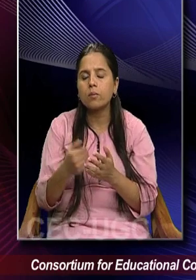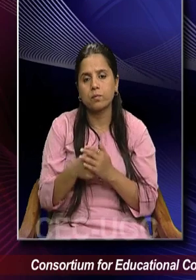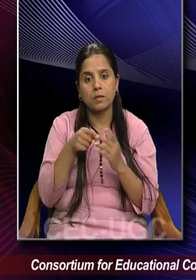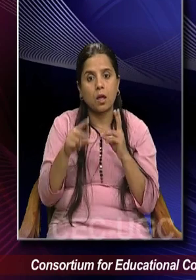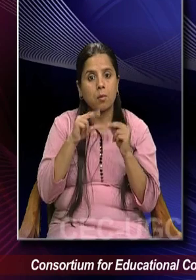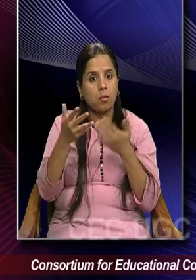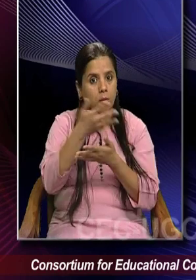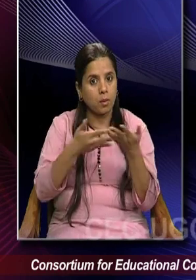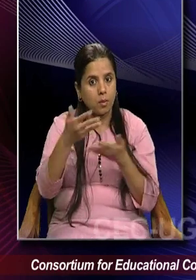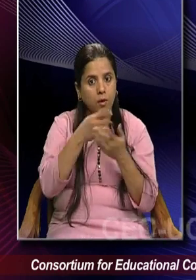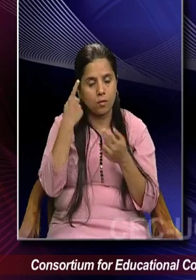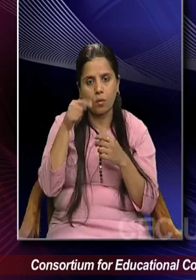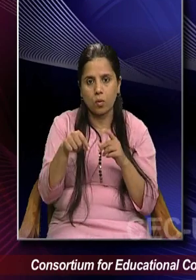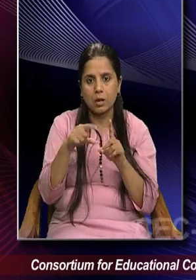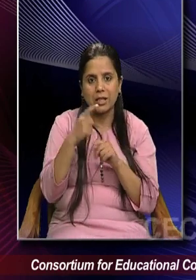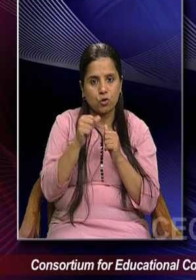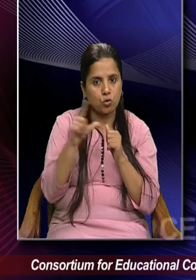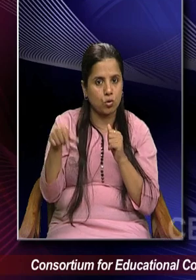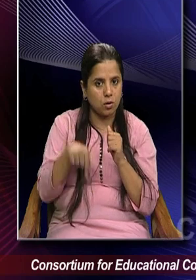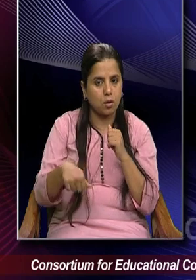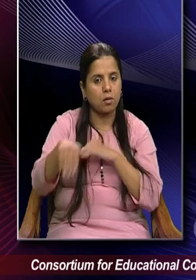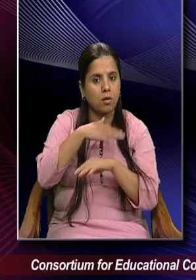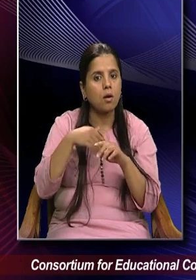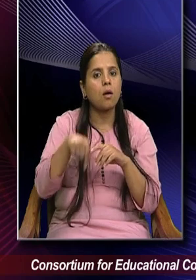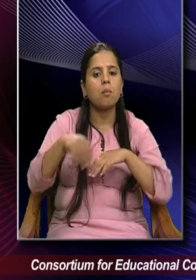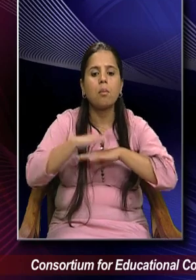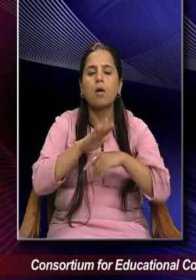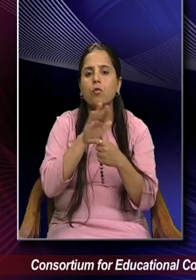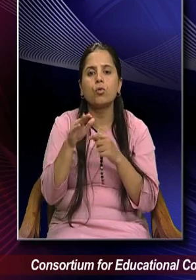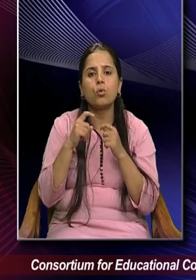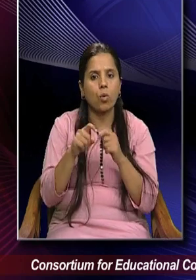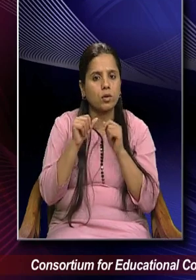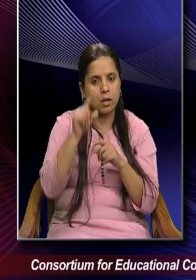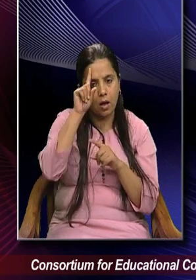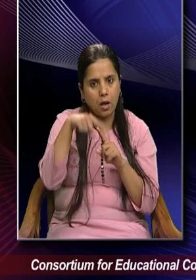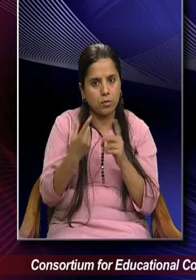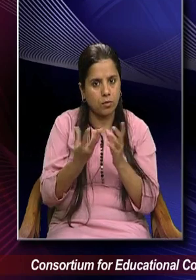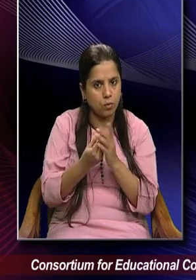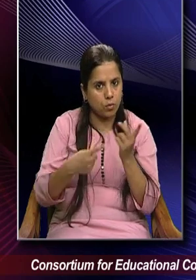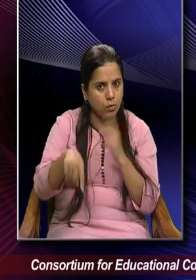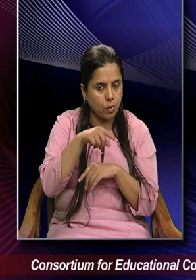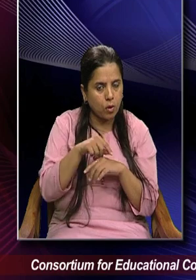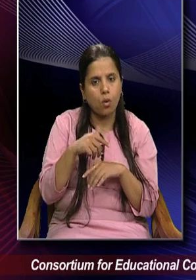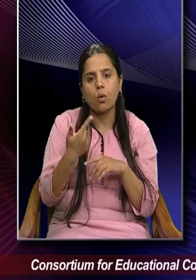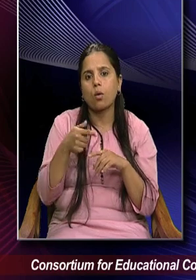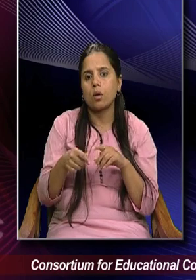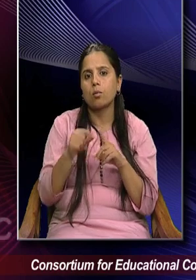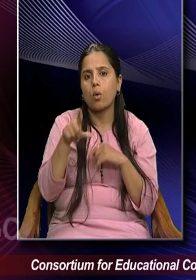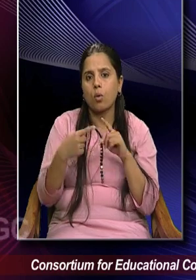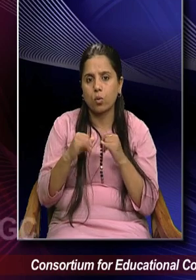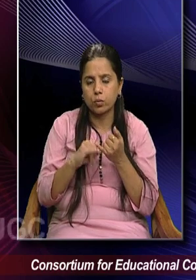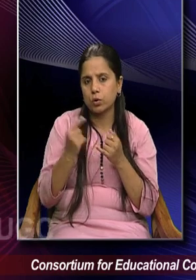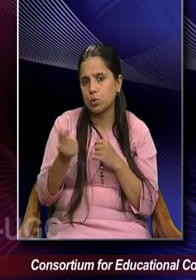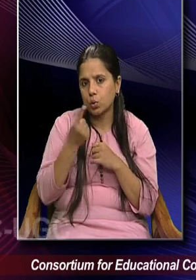Interactive segments. For digital platforms, consider question answer session with experts, polls, or user